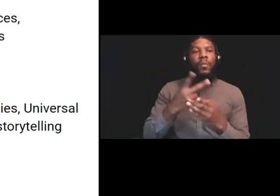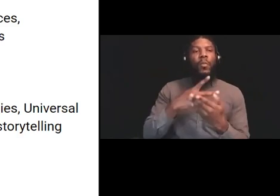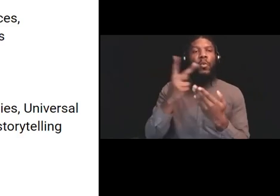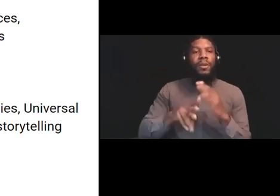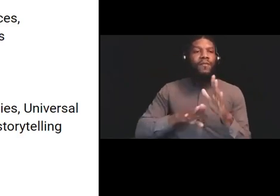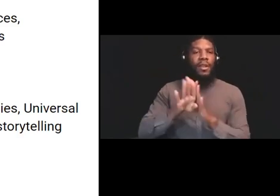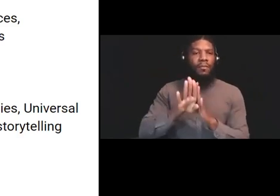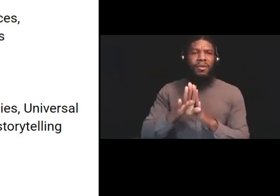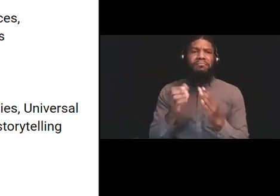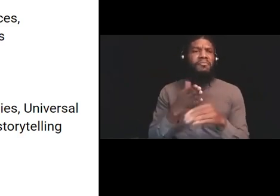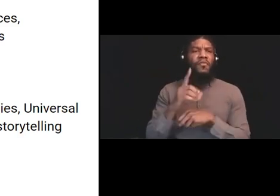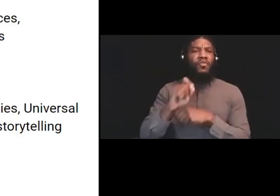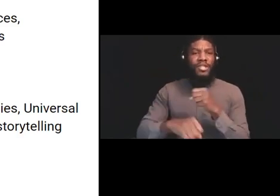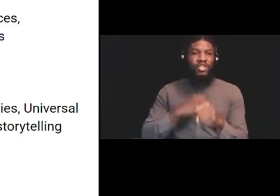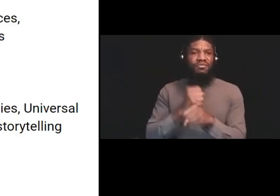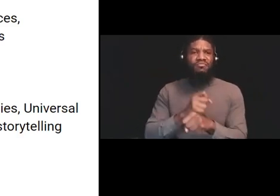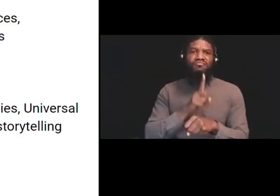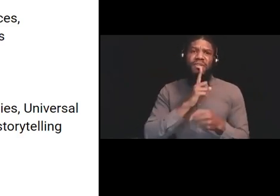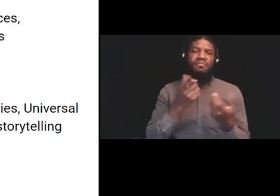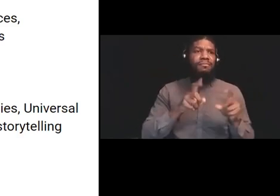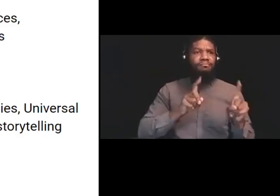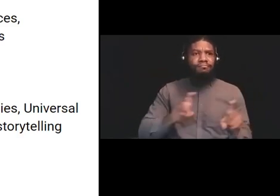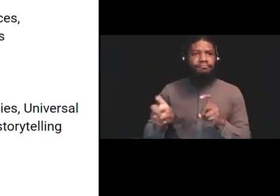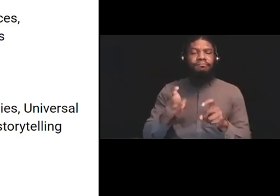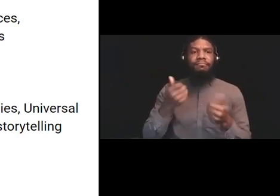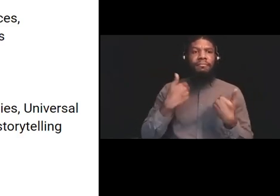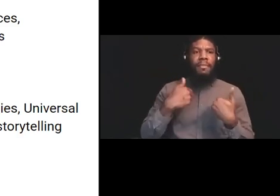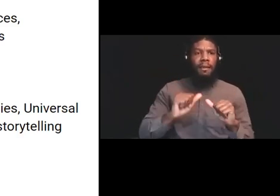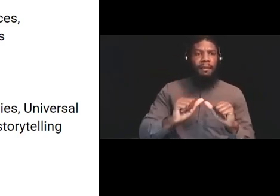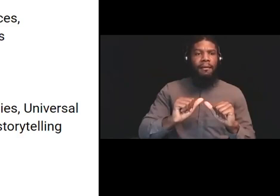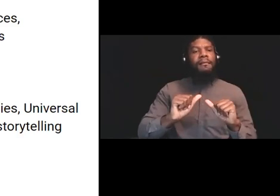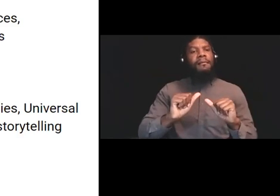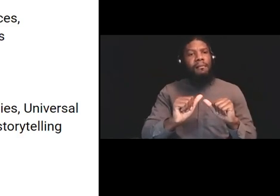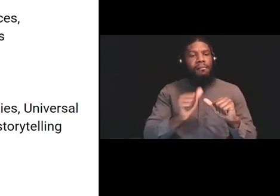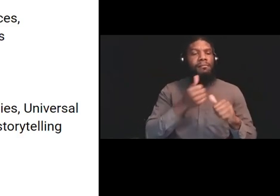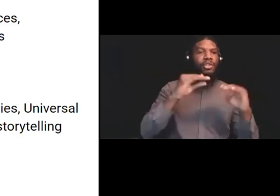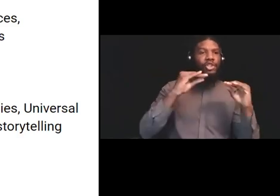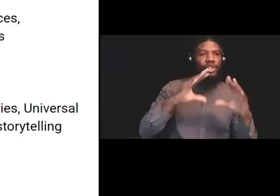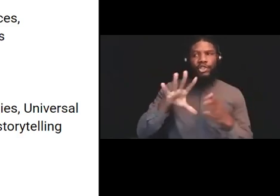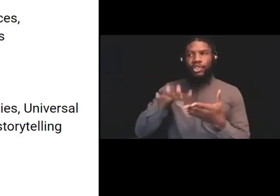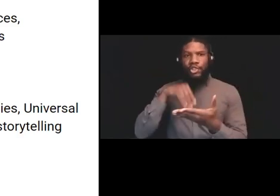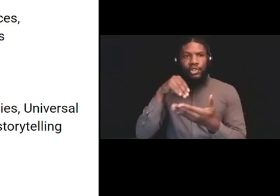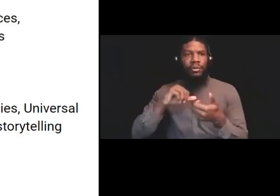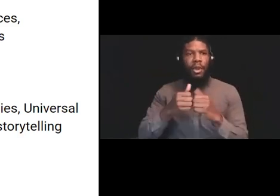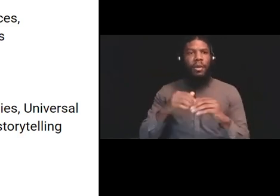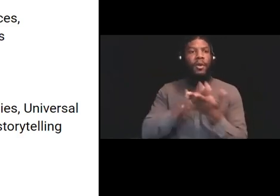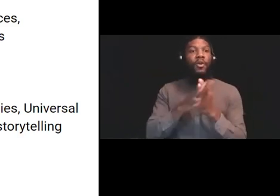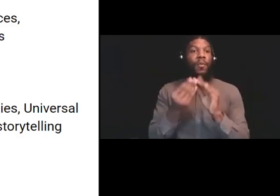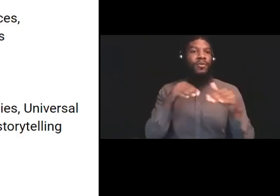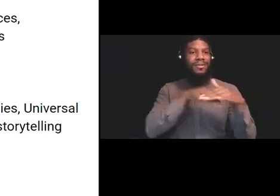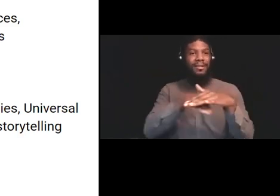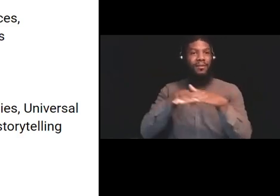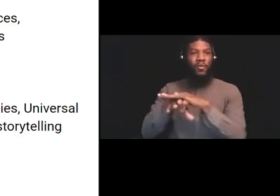20 years, experimenting with ways to make teaching and learning more accessible online and in